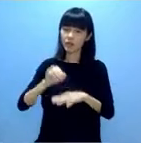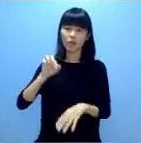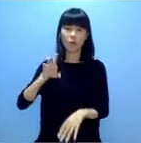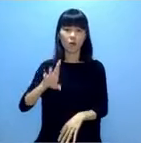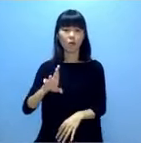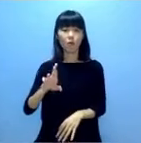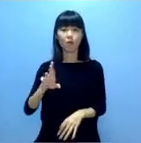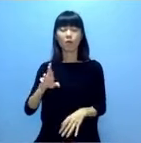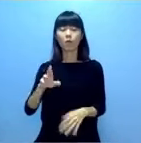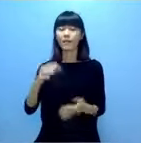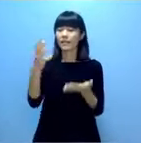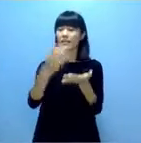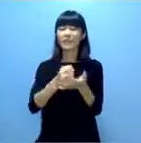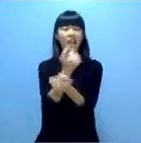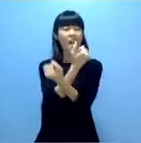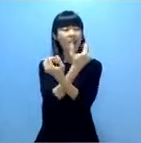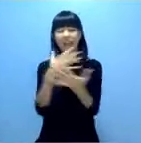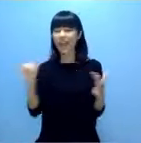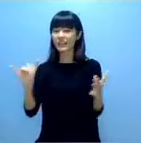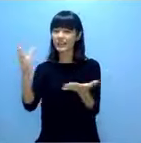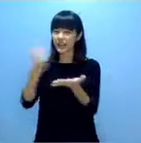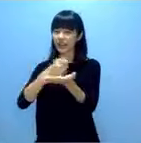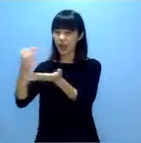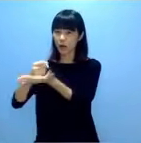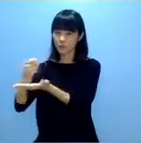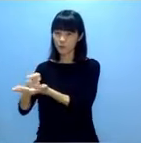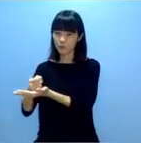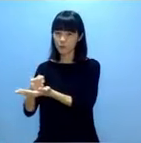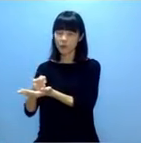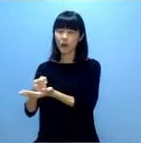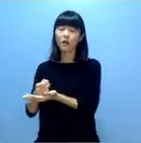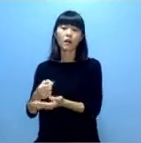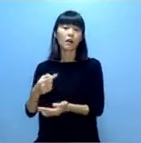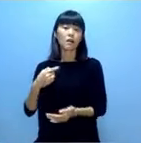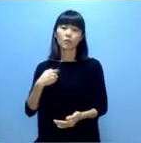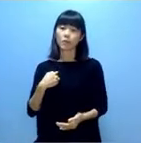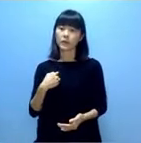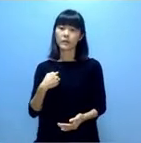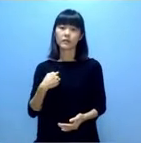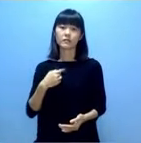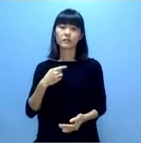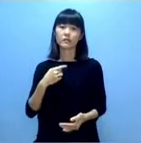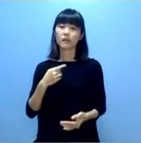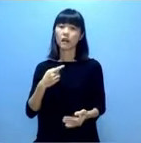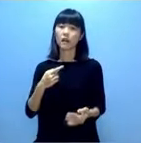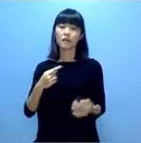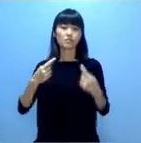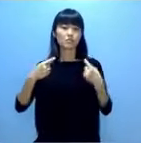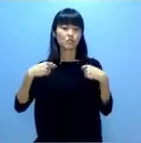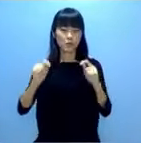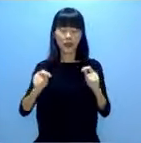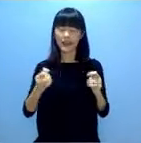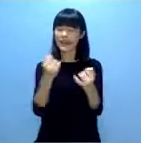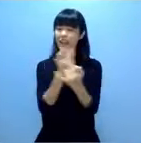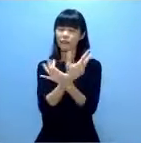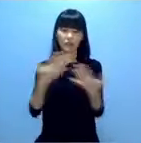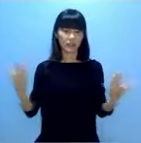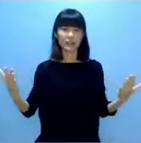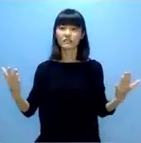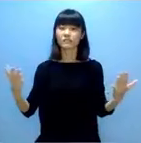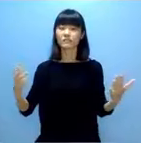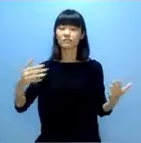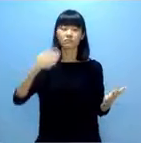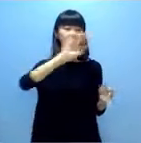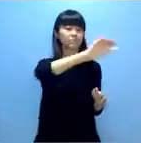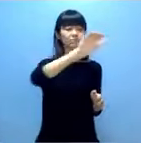any sort of income that we are able to, we are definitely activating everything and putting all hands on deck.